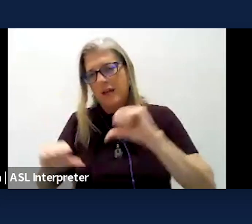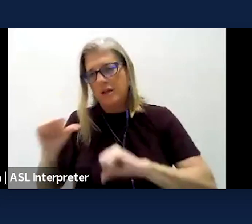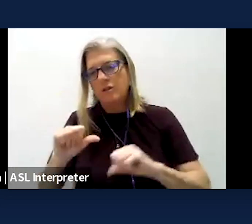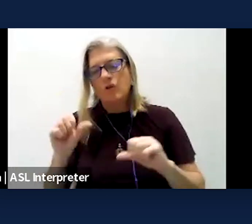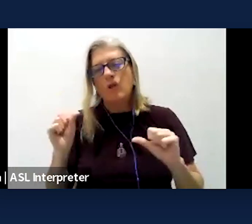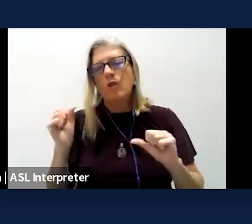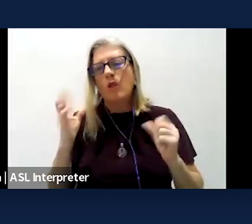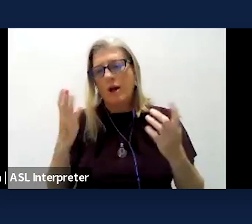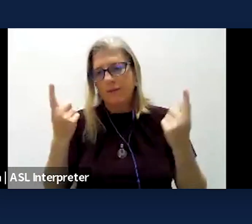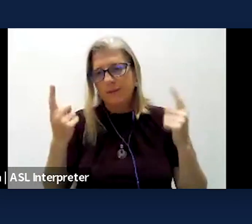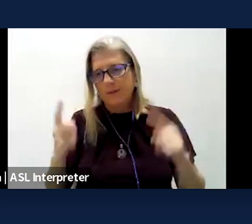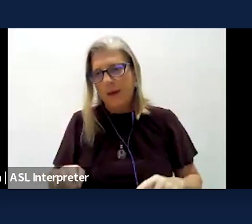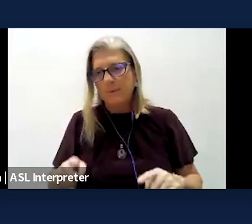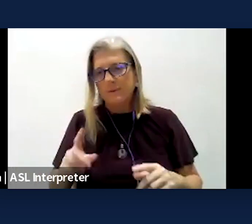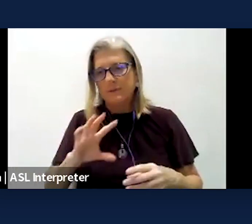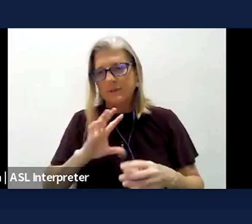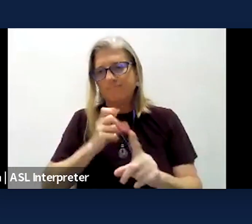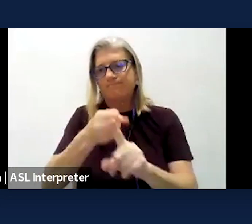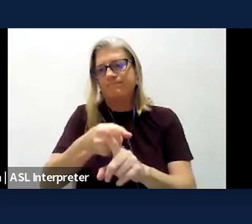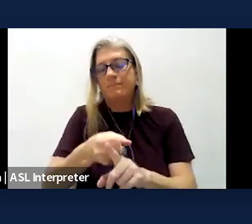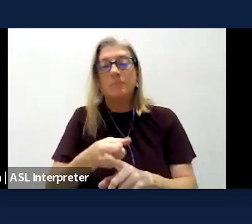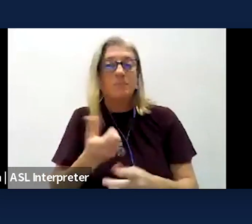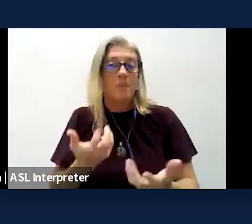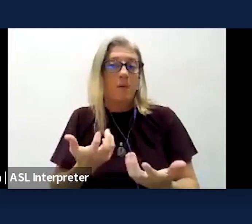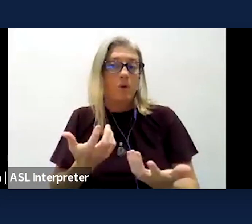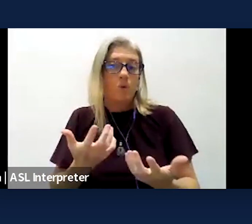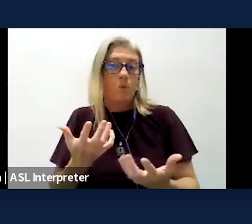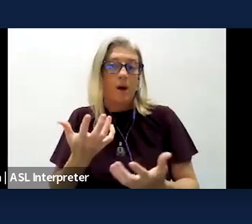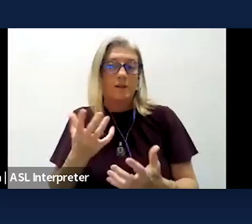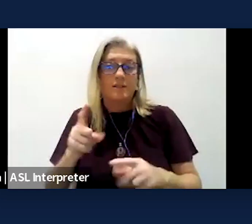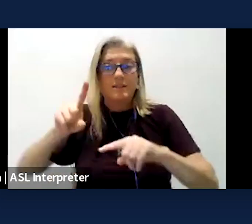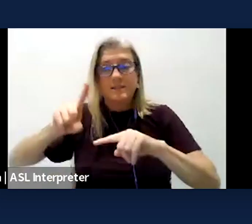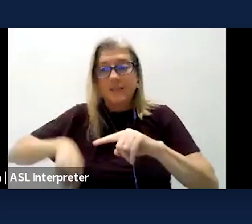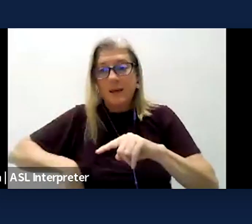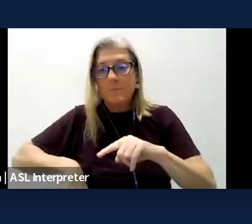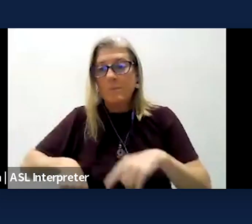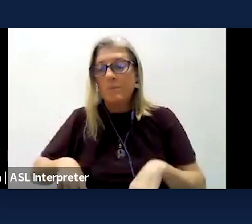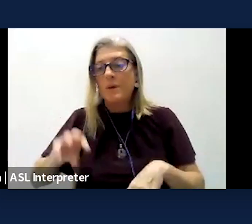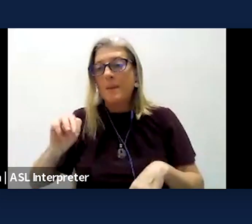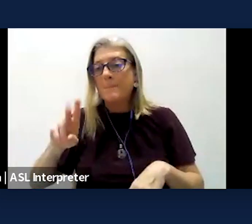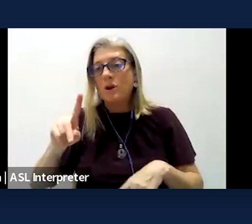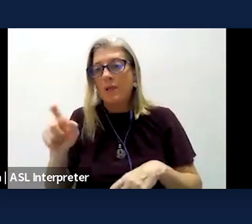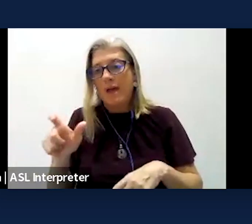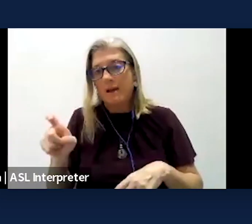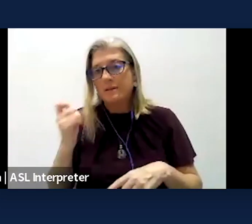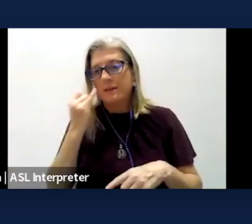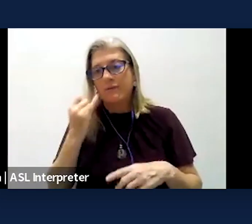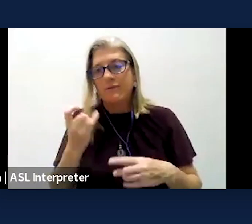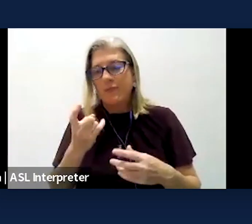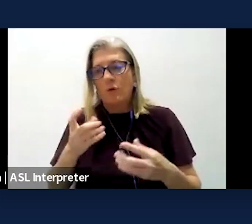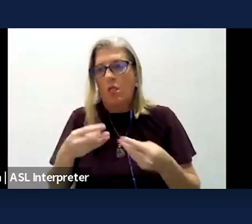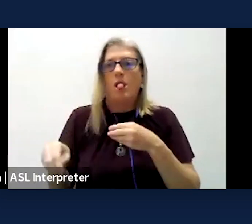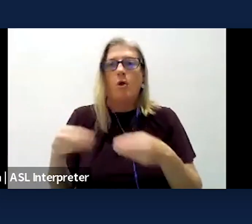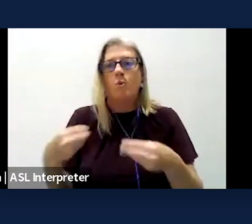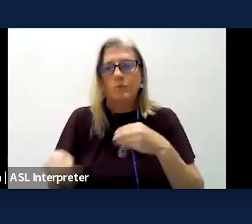it. And that's why you want to be empowered to maybe skip a Miralax one day if things are a little loose after a burrito. Okay, thank